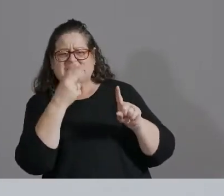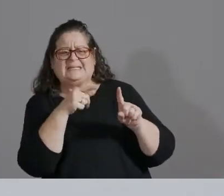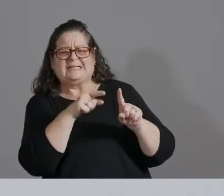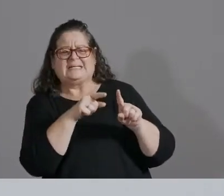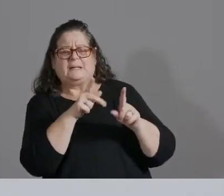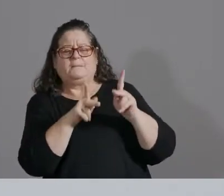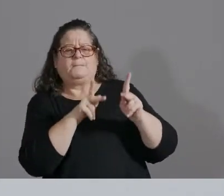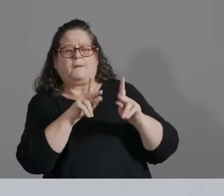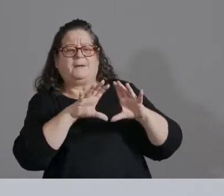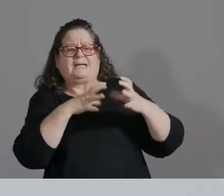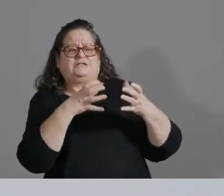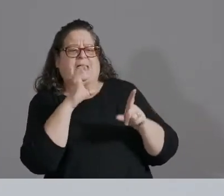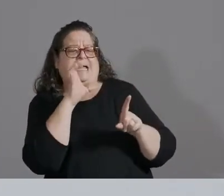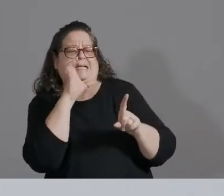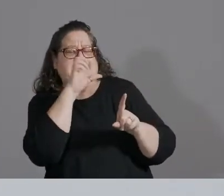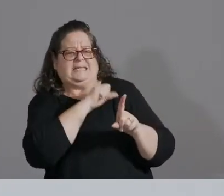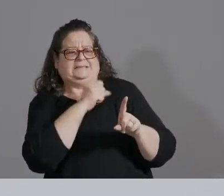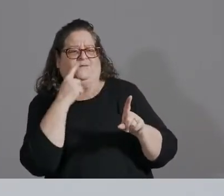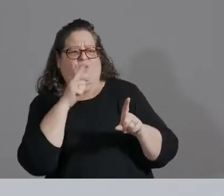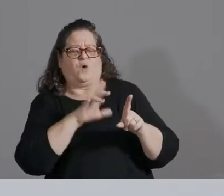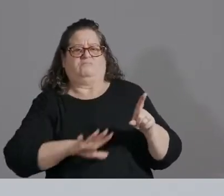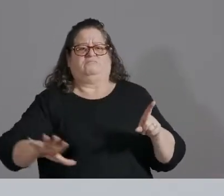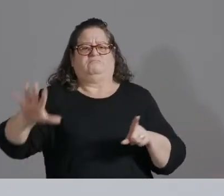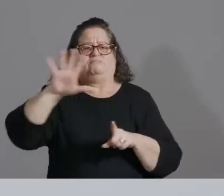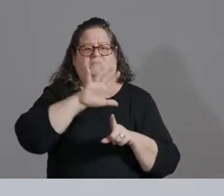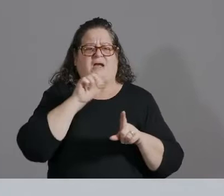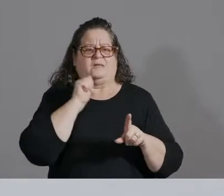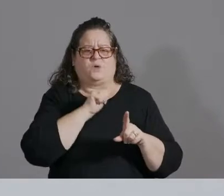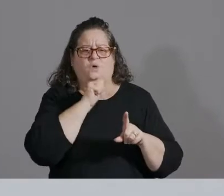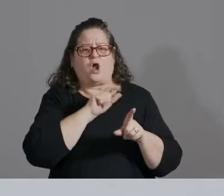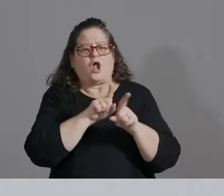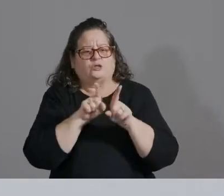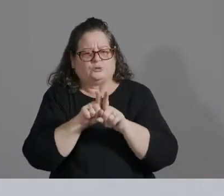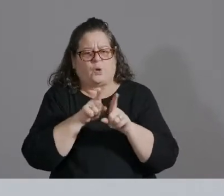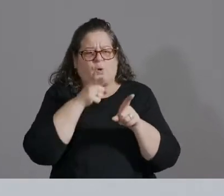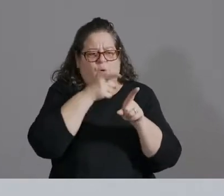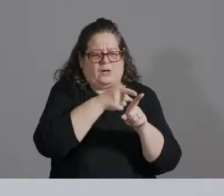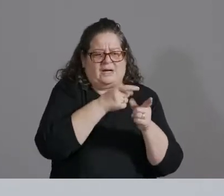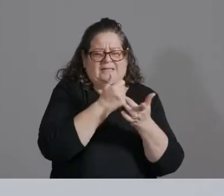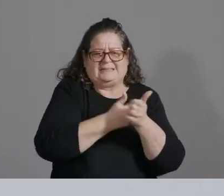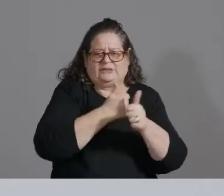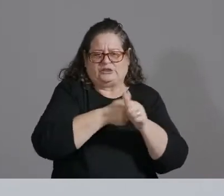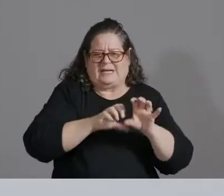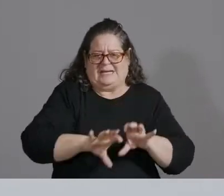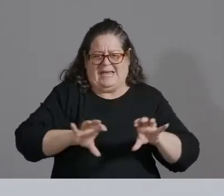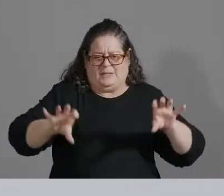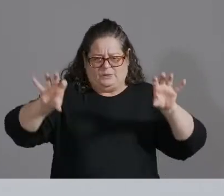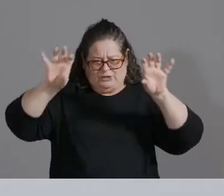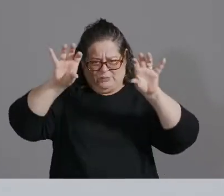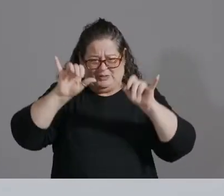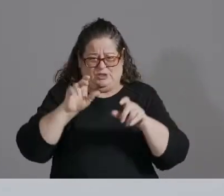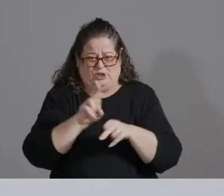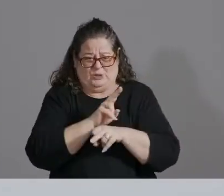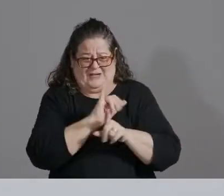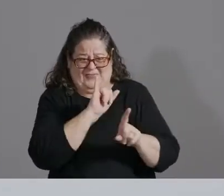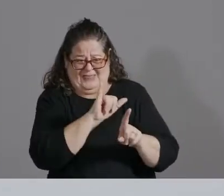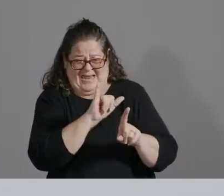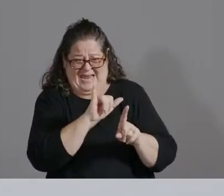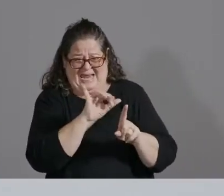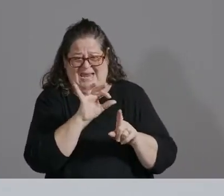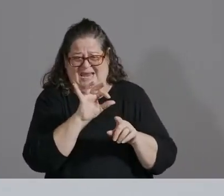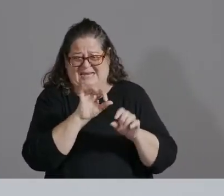statewide basis are. And then we have that broken down by county. We then use that formula for the percentage. So right now we're using the